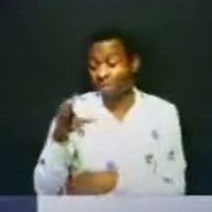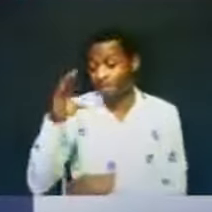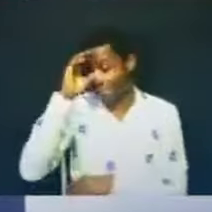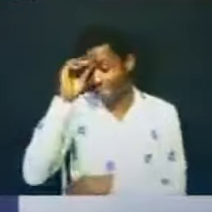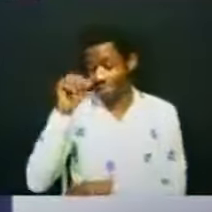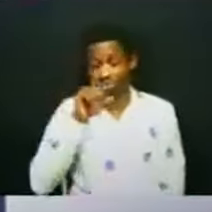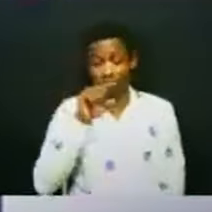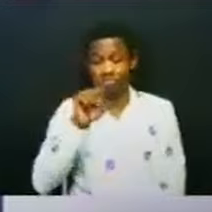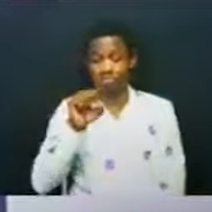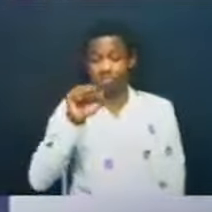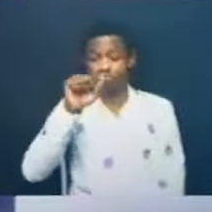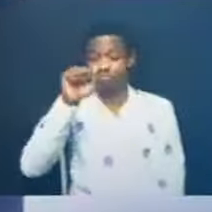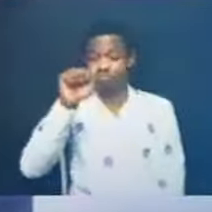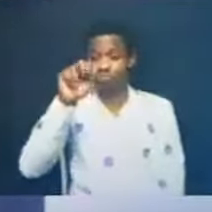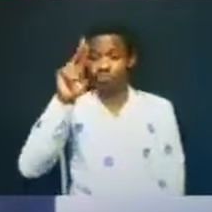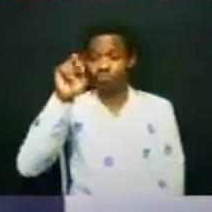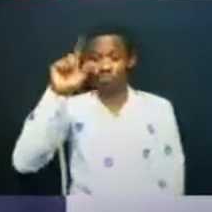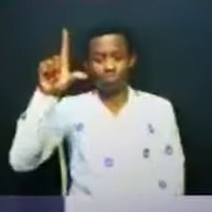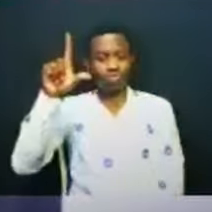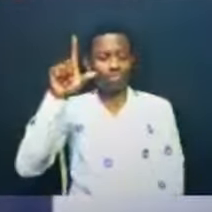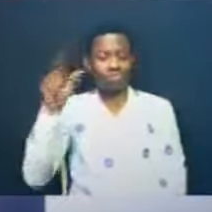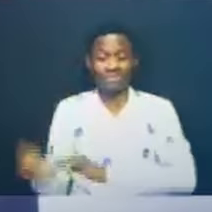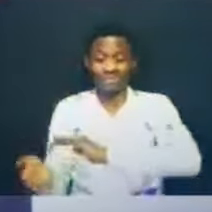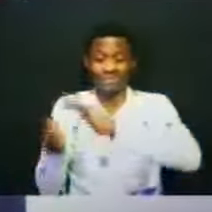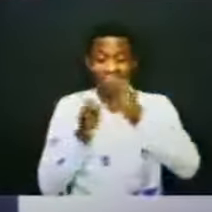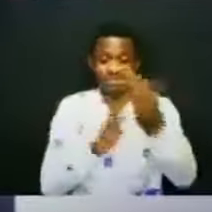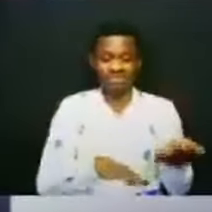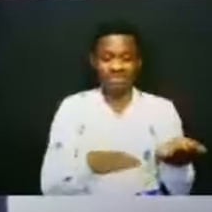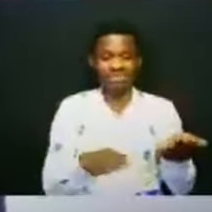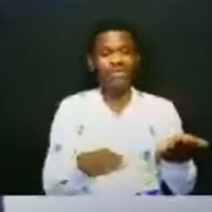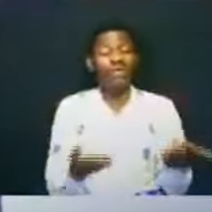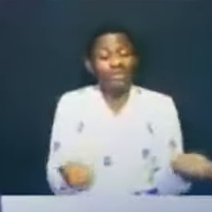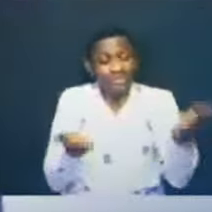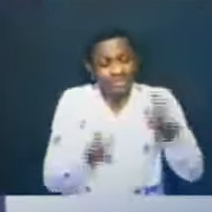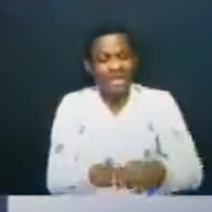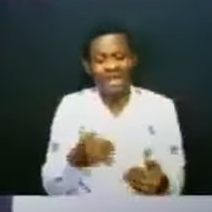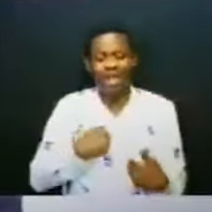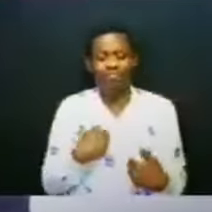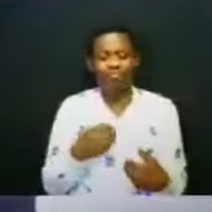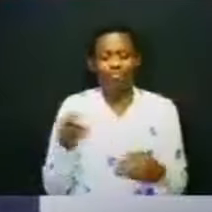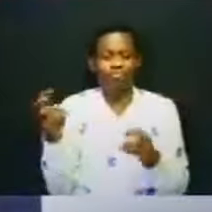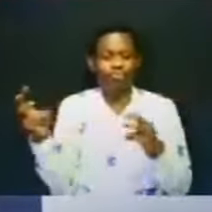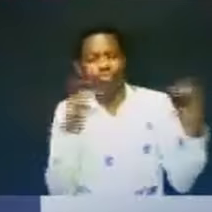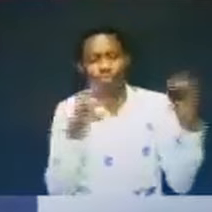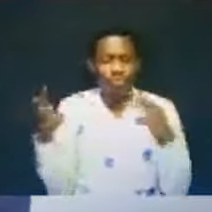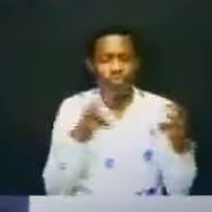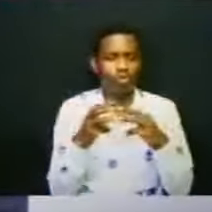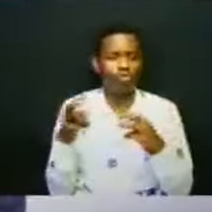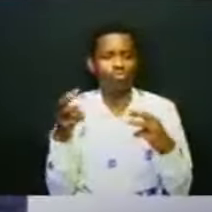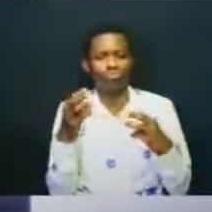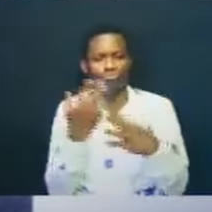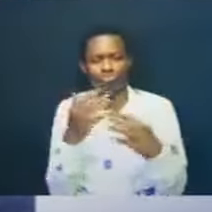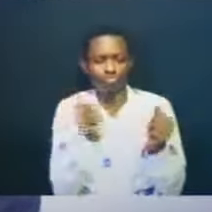there was civil war because of the struggle for the throne between the house of David and the house of Saul. Saul